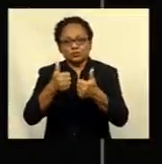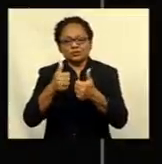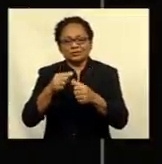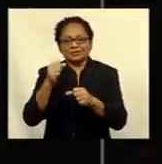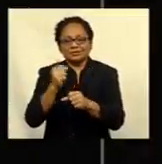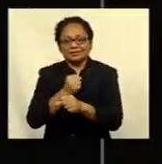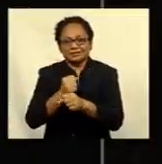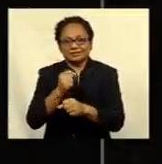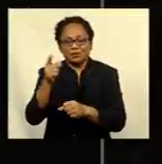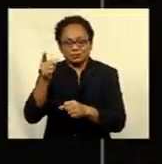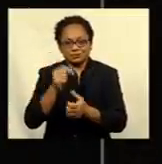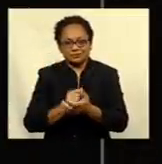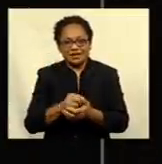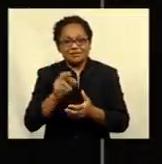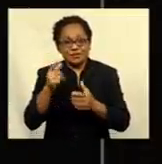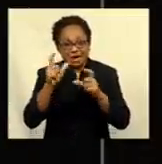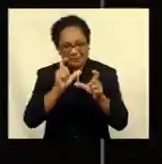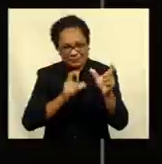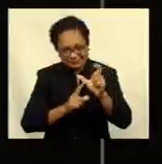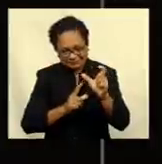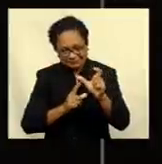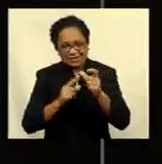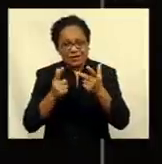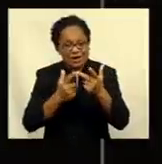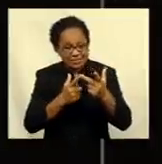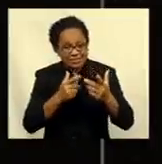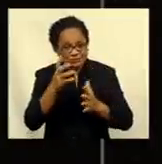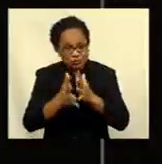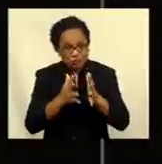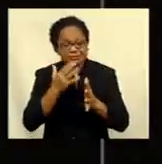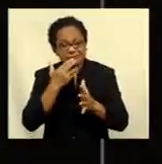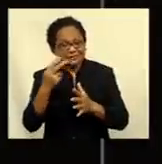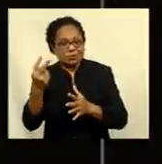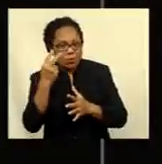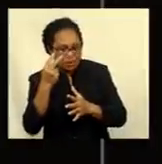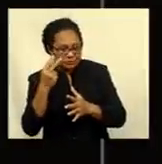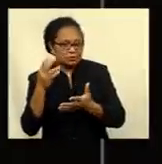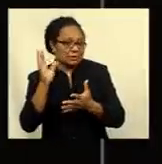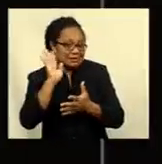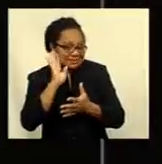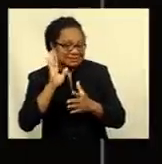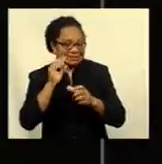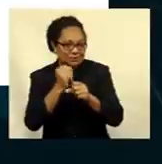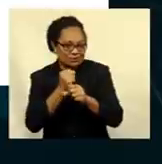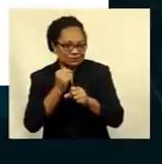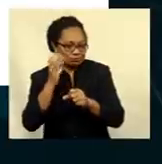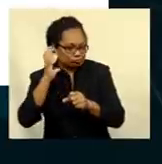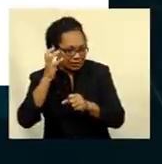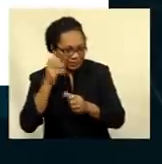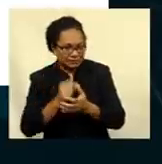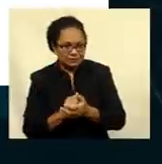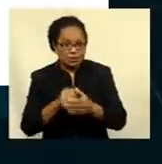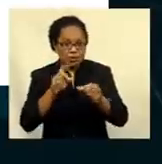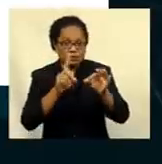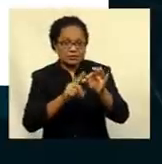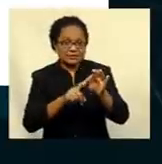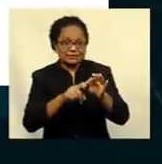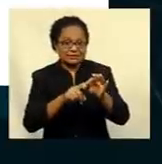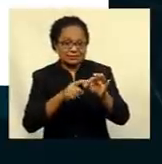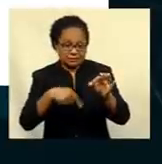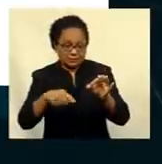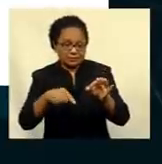celebrate gold victory. For these stories and others, tune in to our sister radio station Gold FM. To our poll question, this week we are